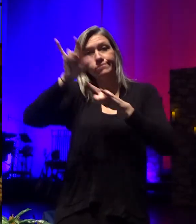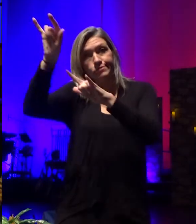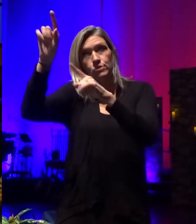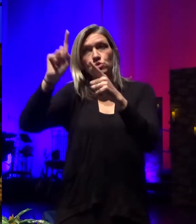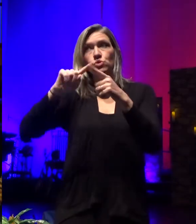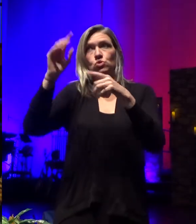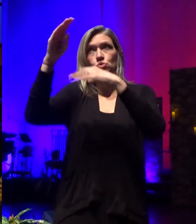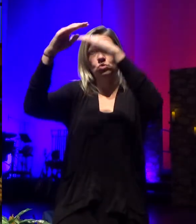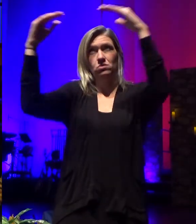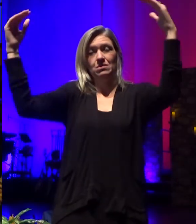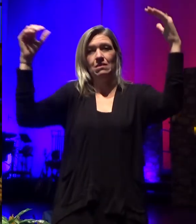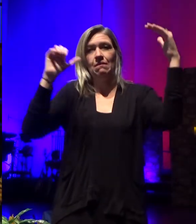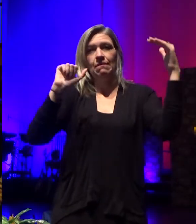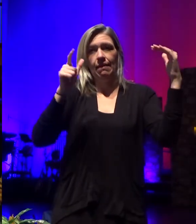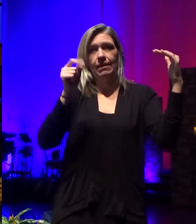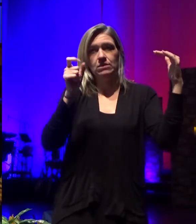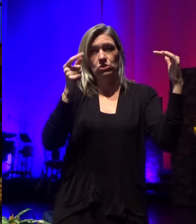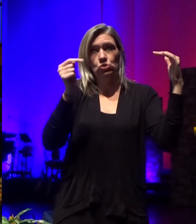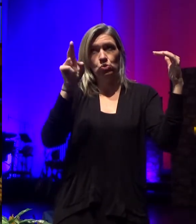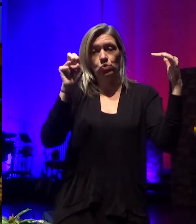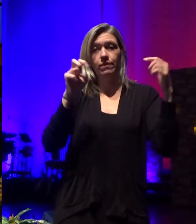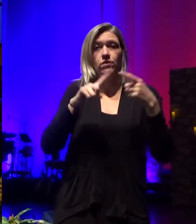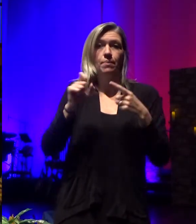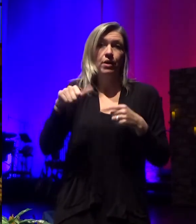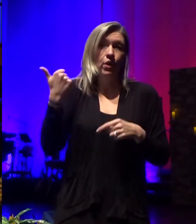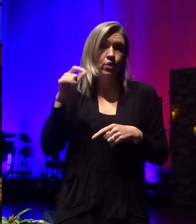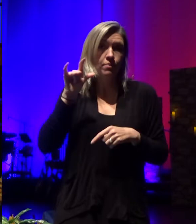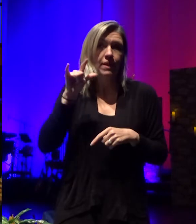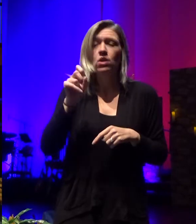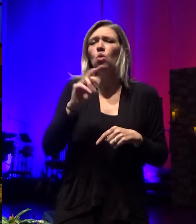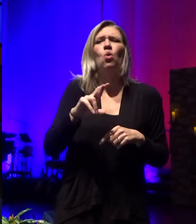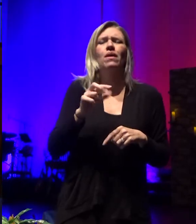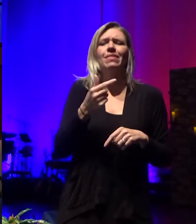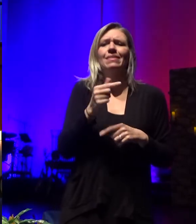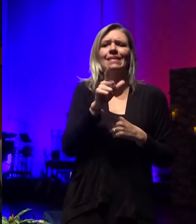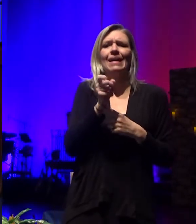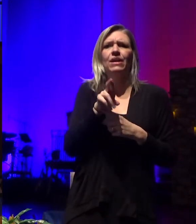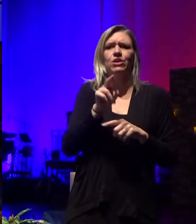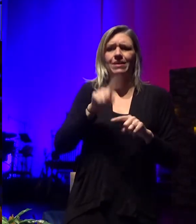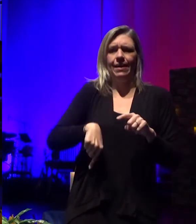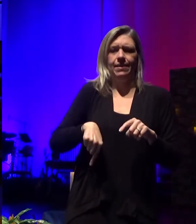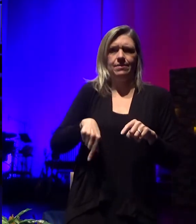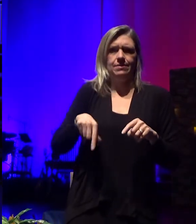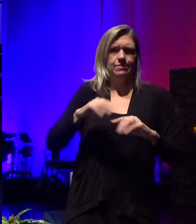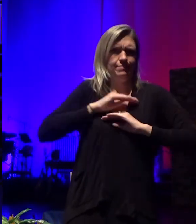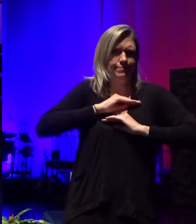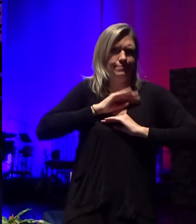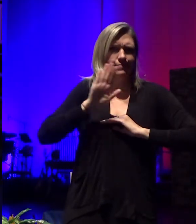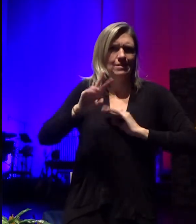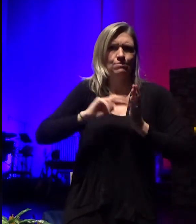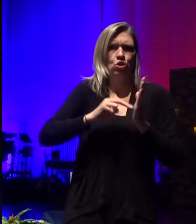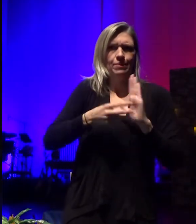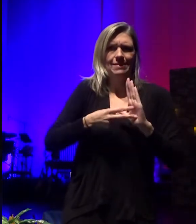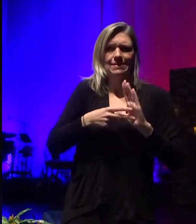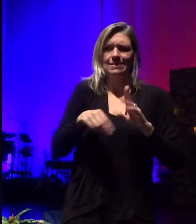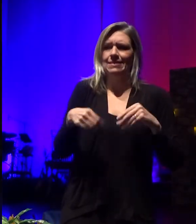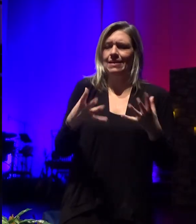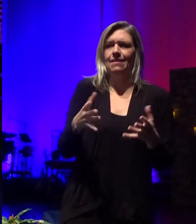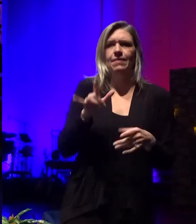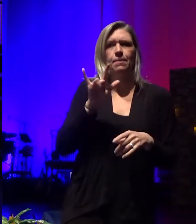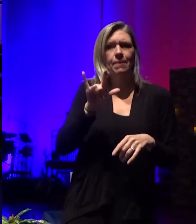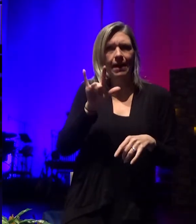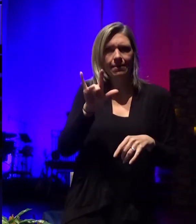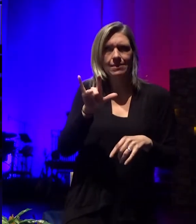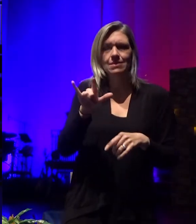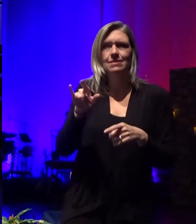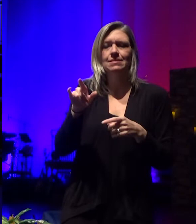the engine plane, or the glider cannot fulfill its purpose, which is to give the pilots in